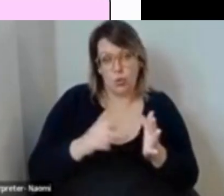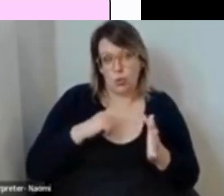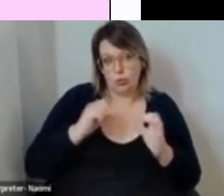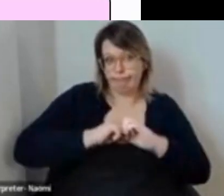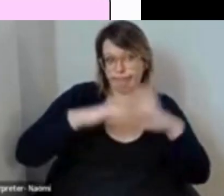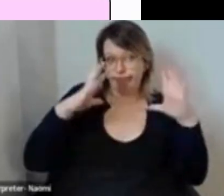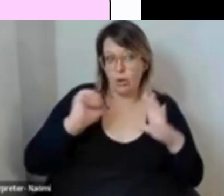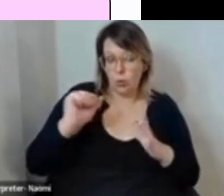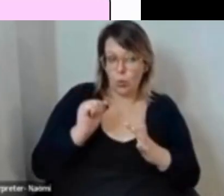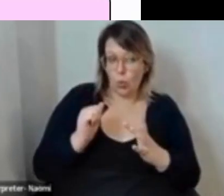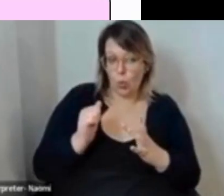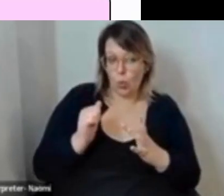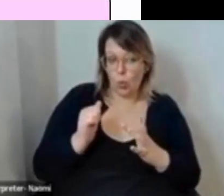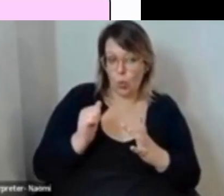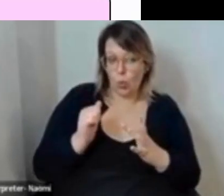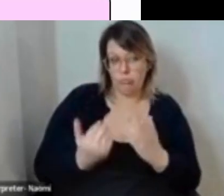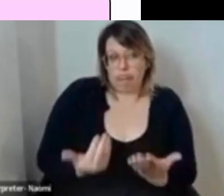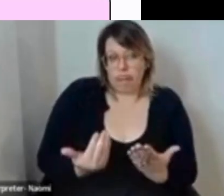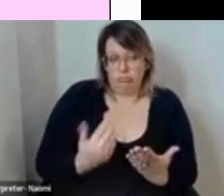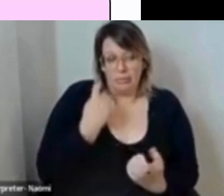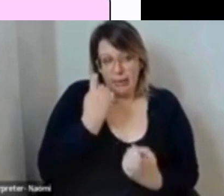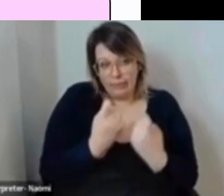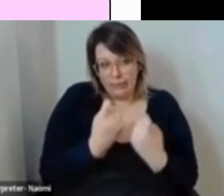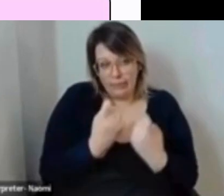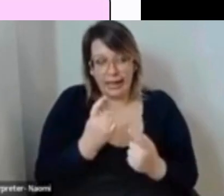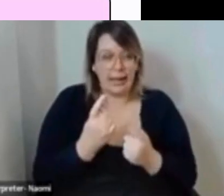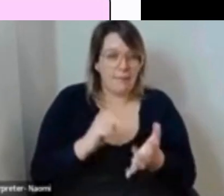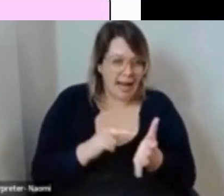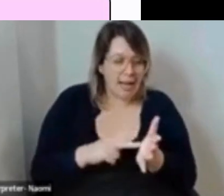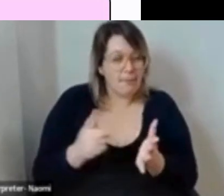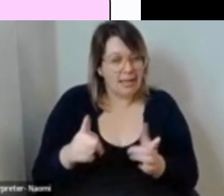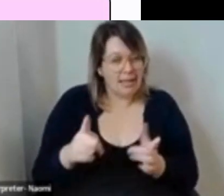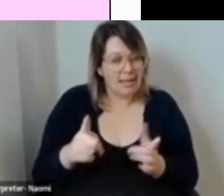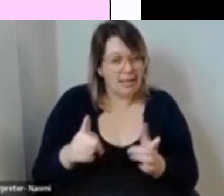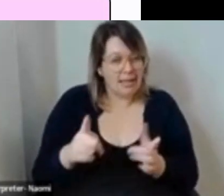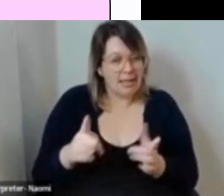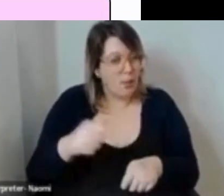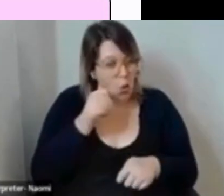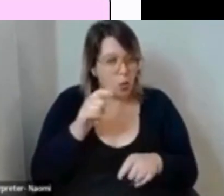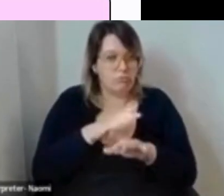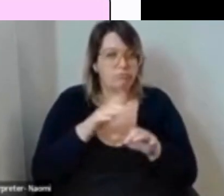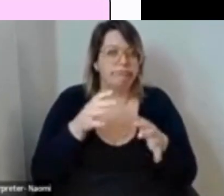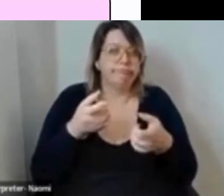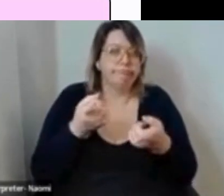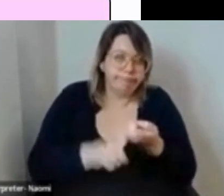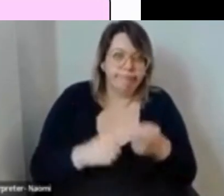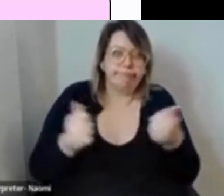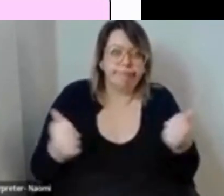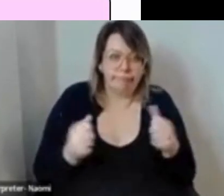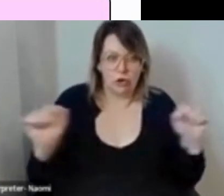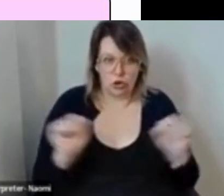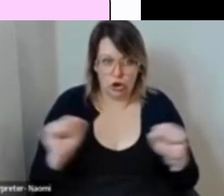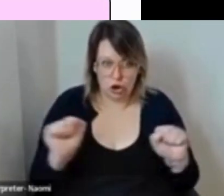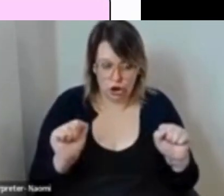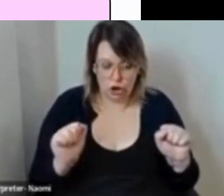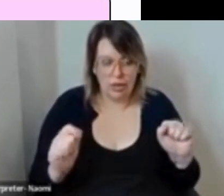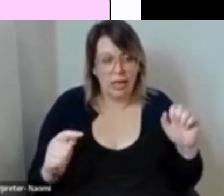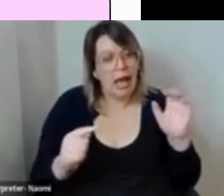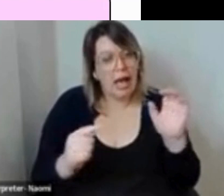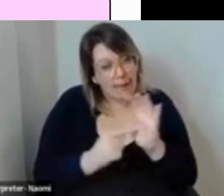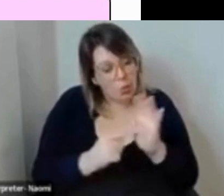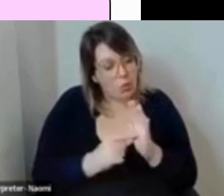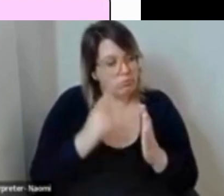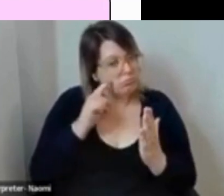planning, recognising that many things will still be a work in progress. What's key is being clear on that within your documents, such as